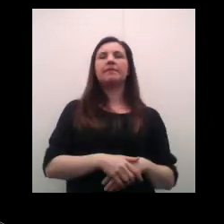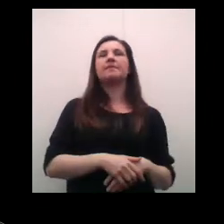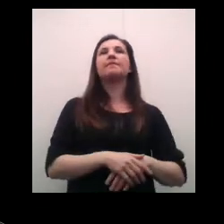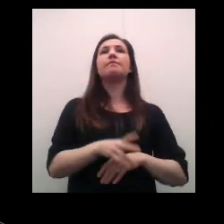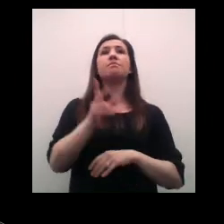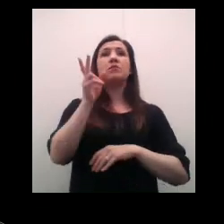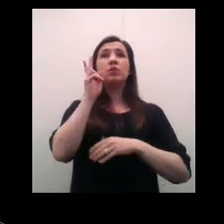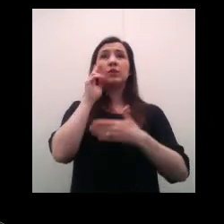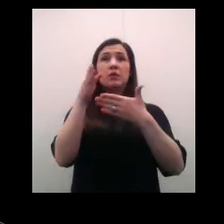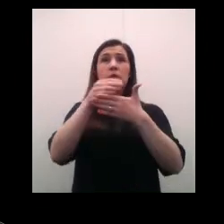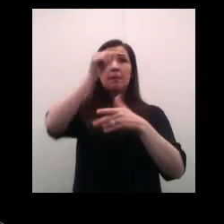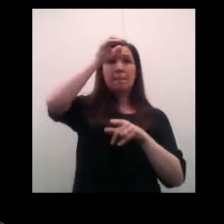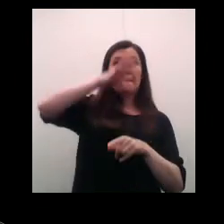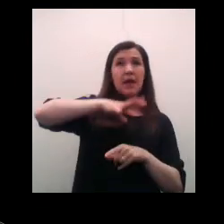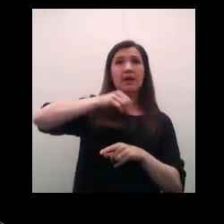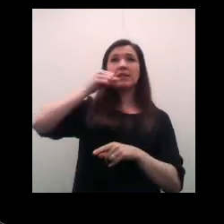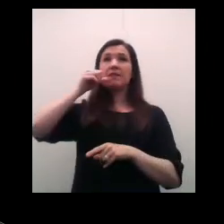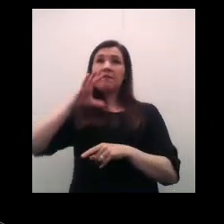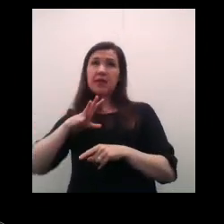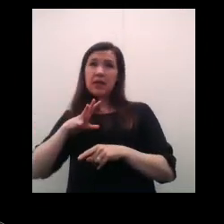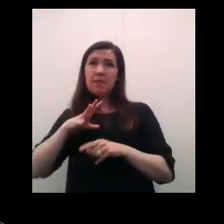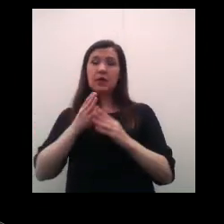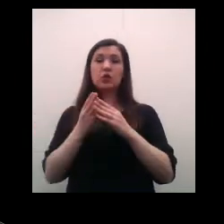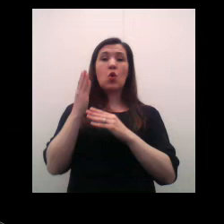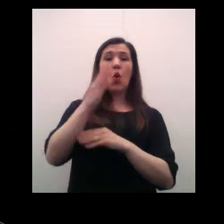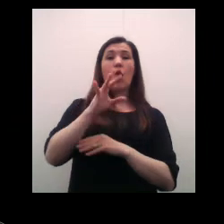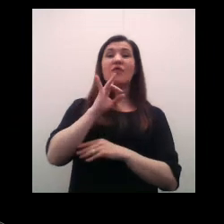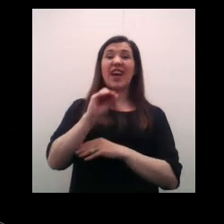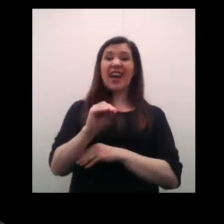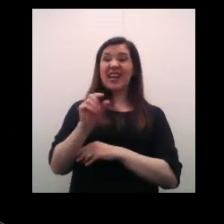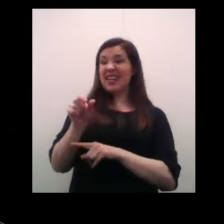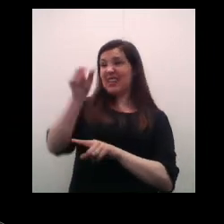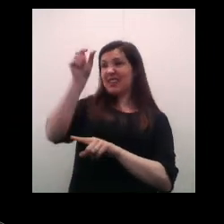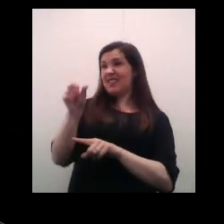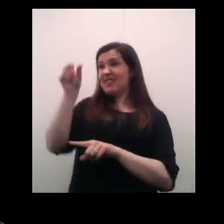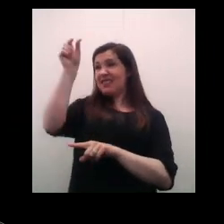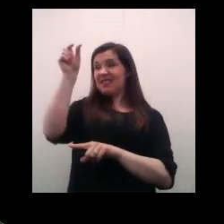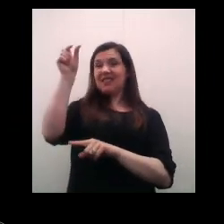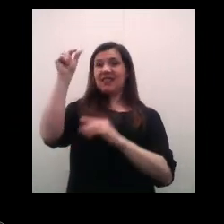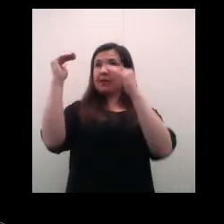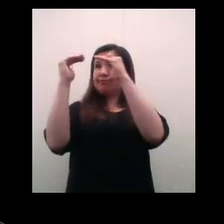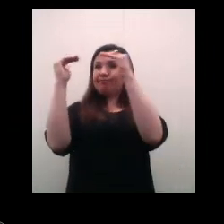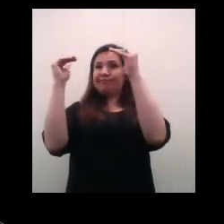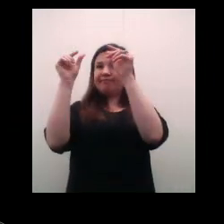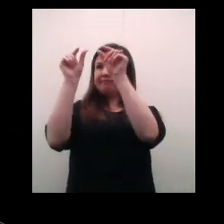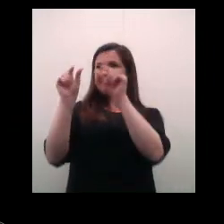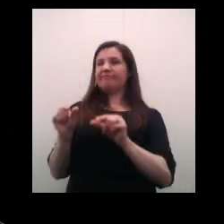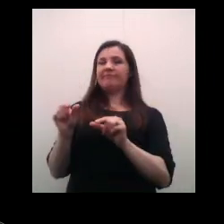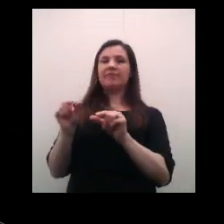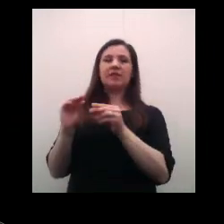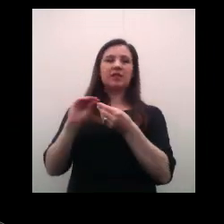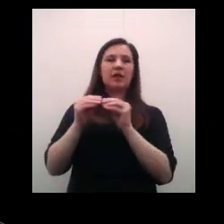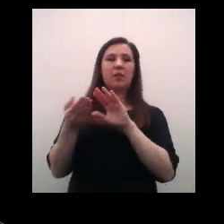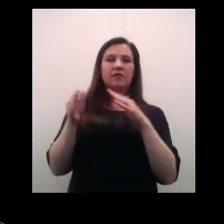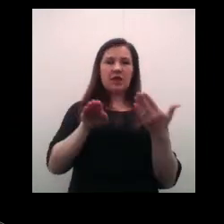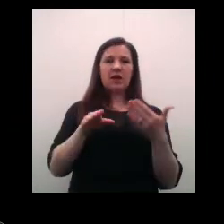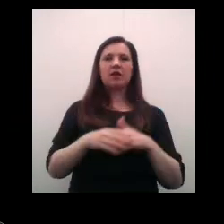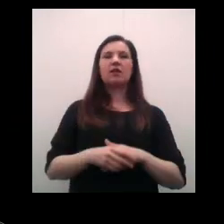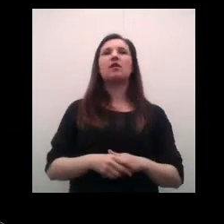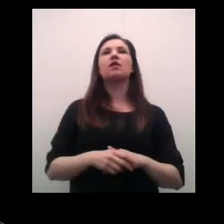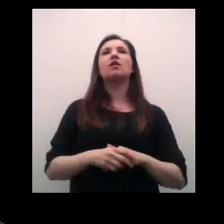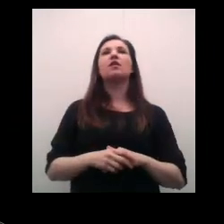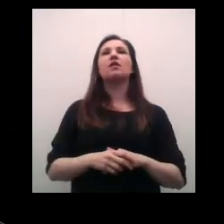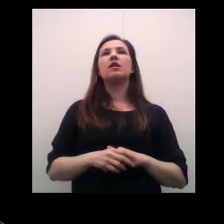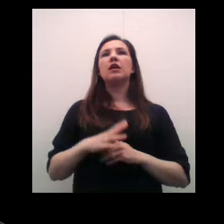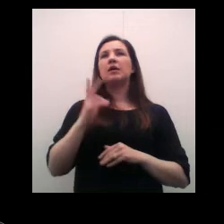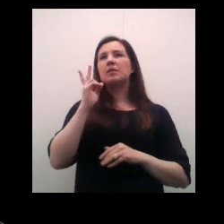there, between males and females over the age of 80, they're basically the same amount have died. Though if you look